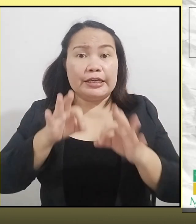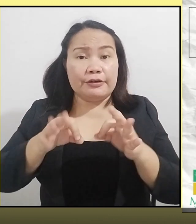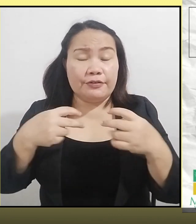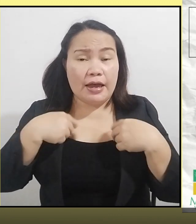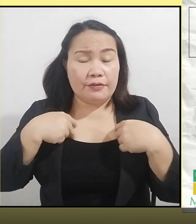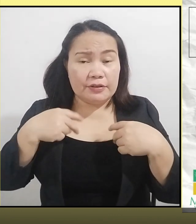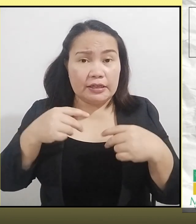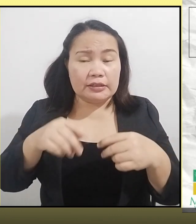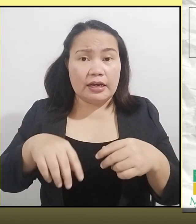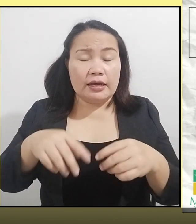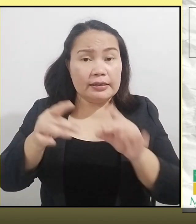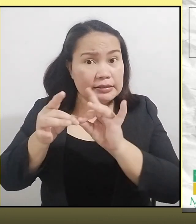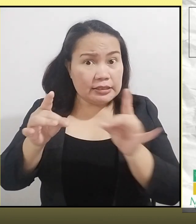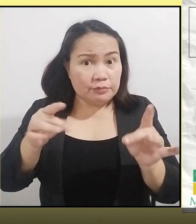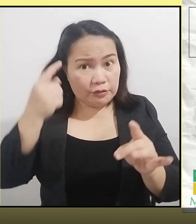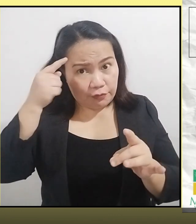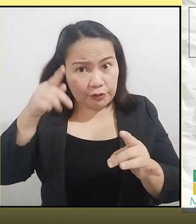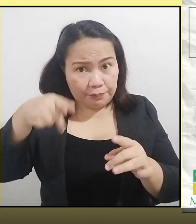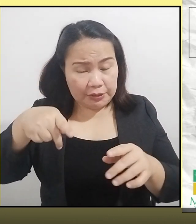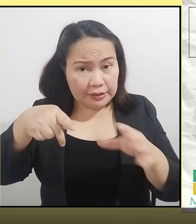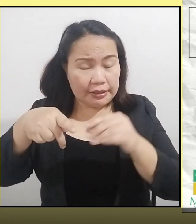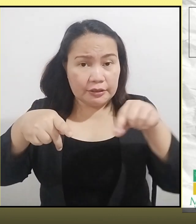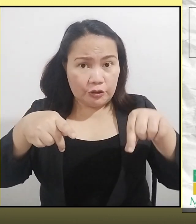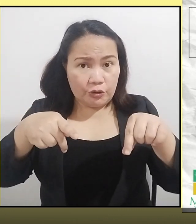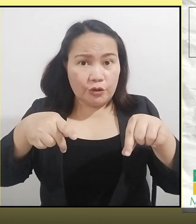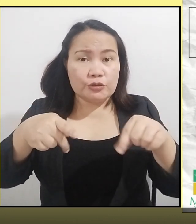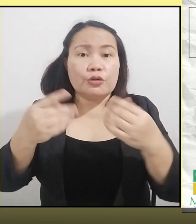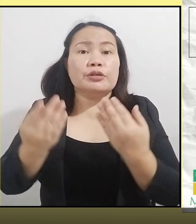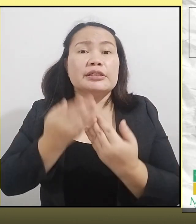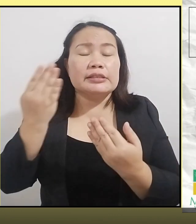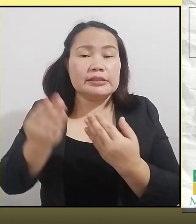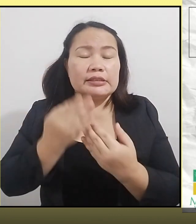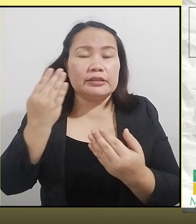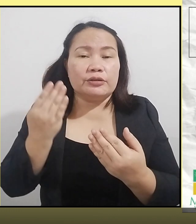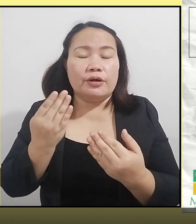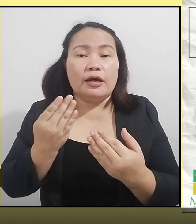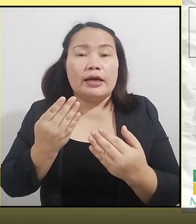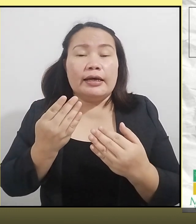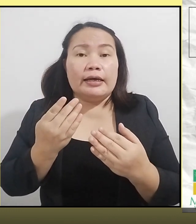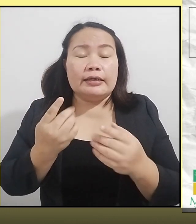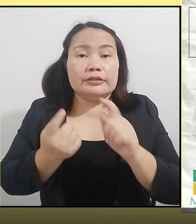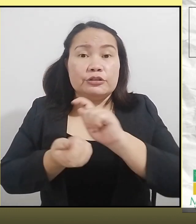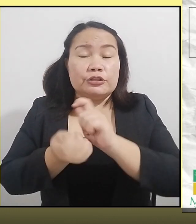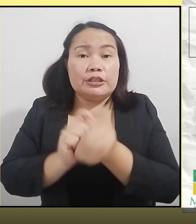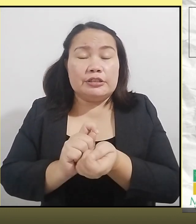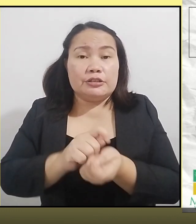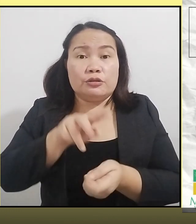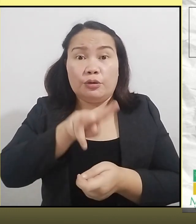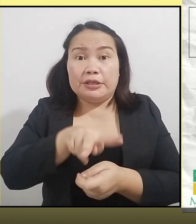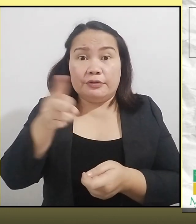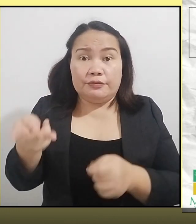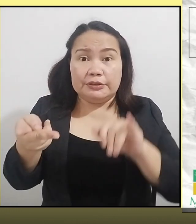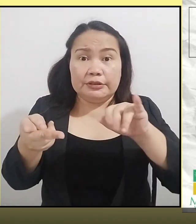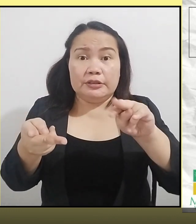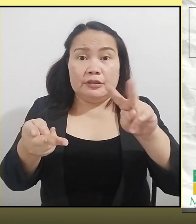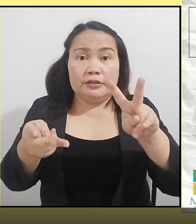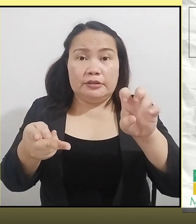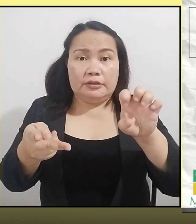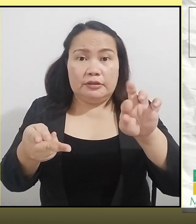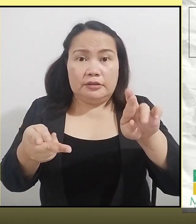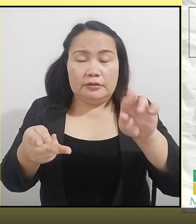kapag may value na tayo ng P and Q, mas madali na para sa atin na i-convert siya into inverse, converse,